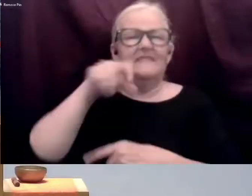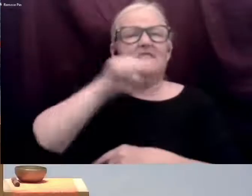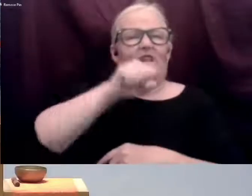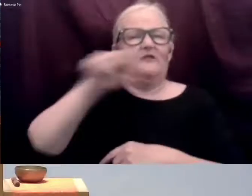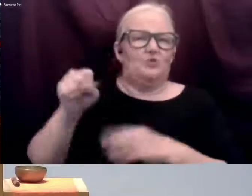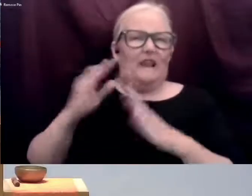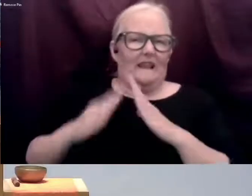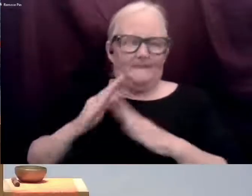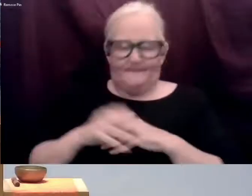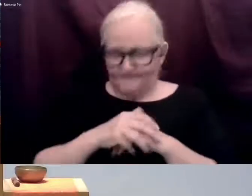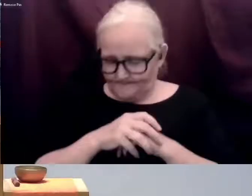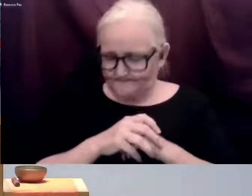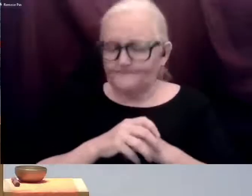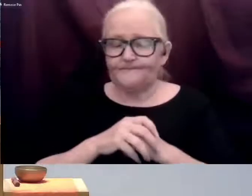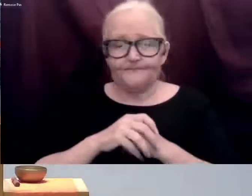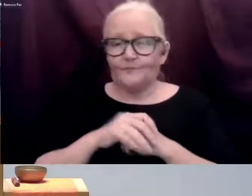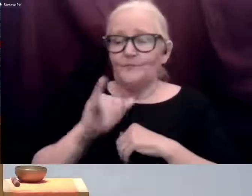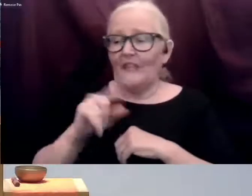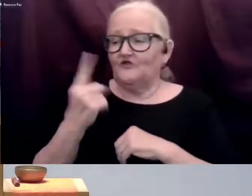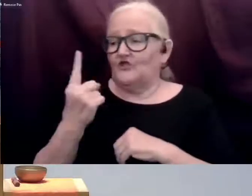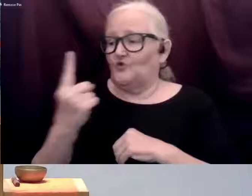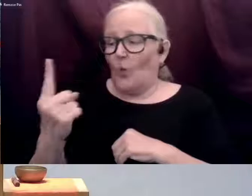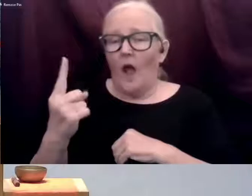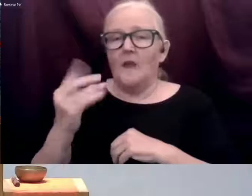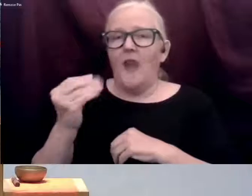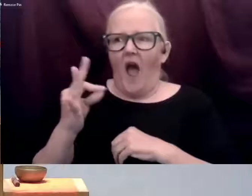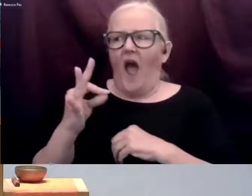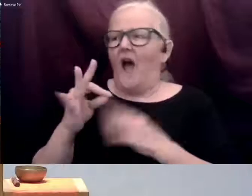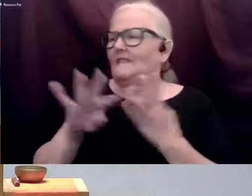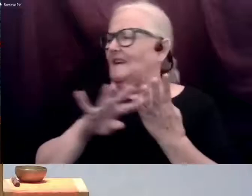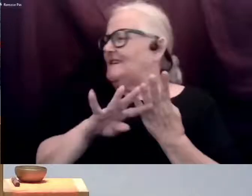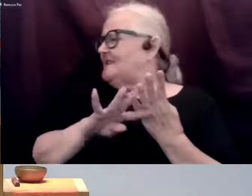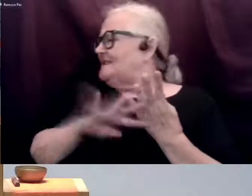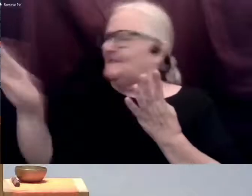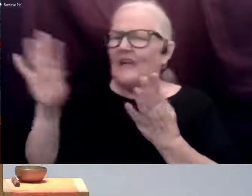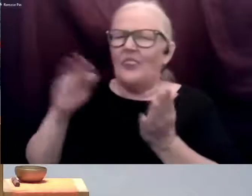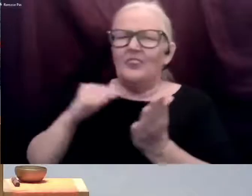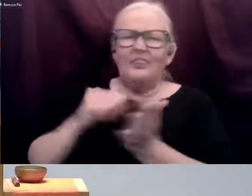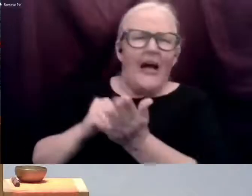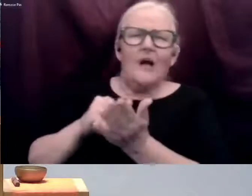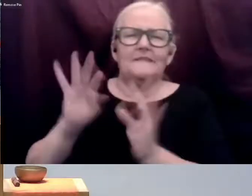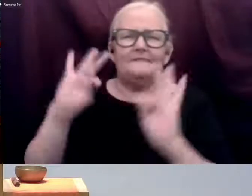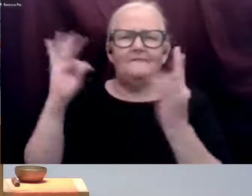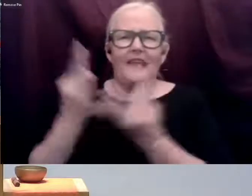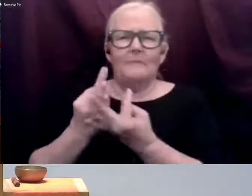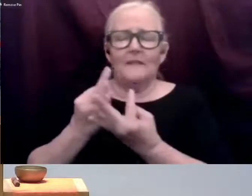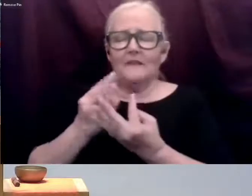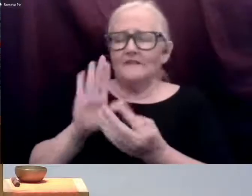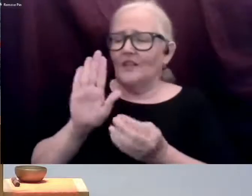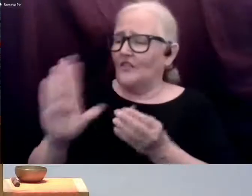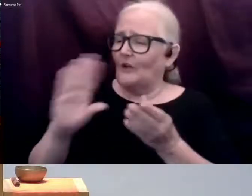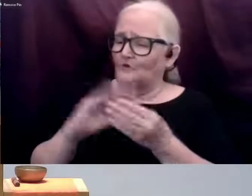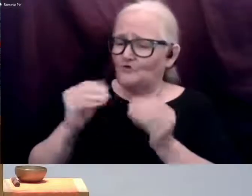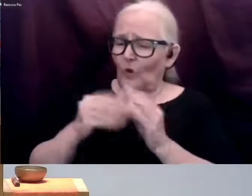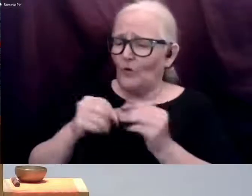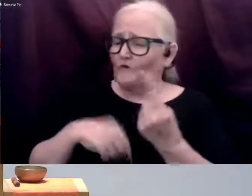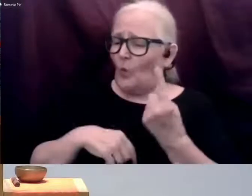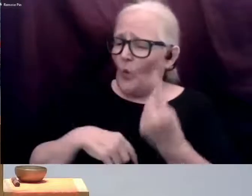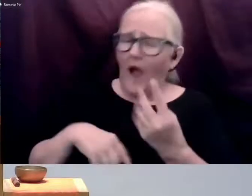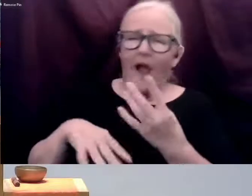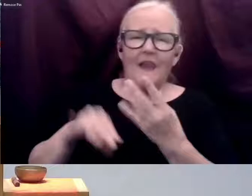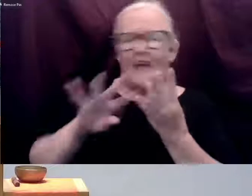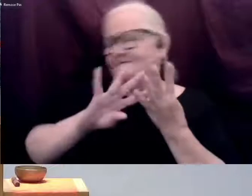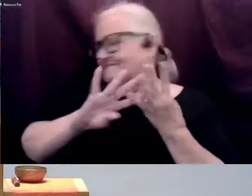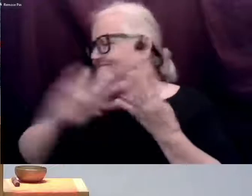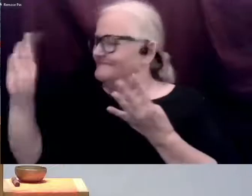of thousands of families. Their story is just one of thousands of stories, and it's been our privilege to